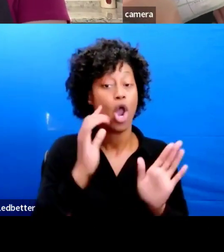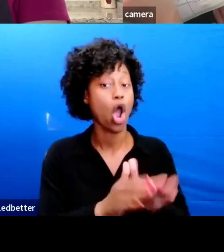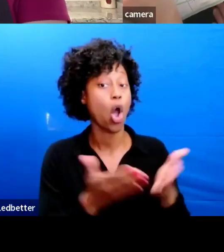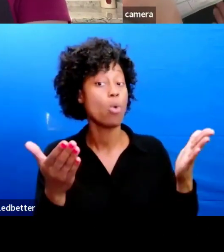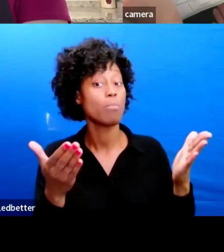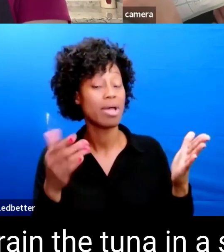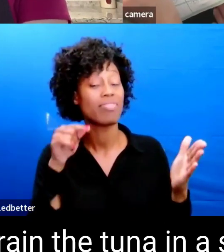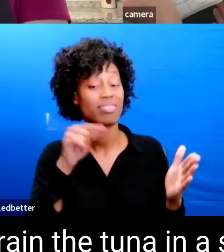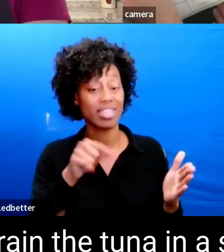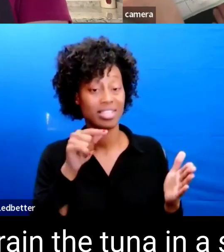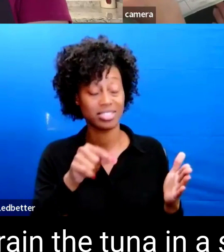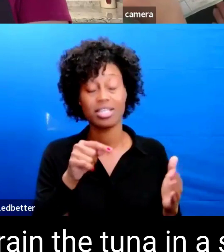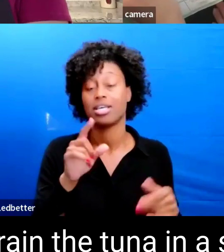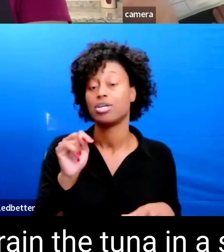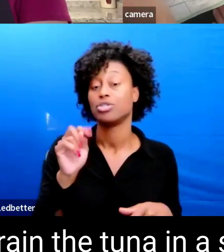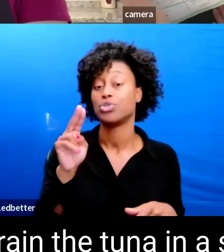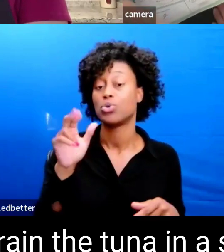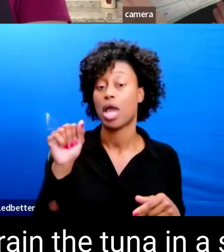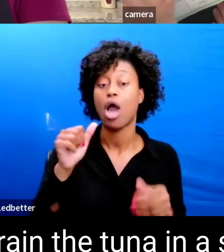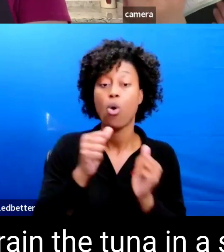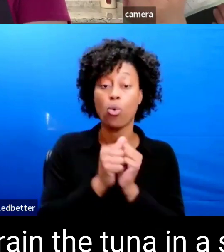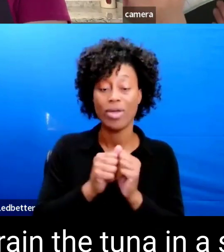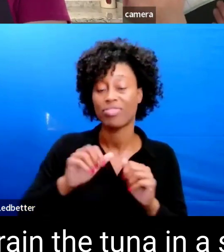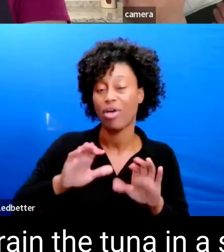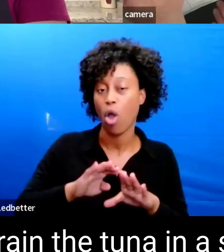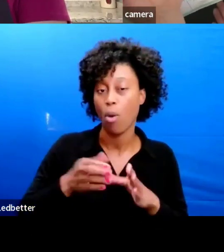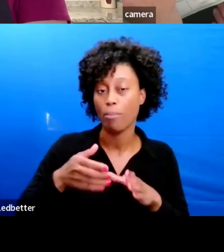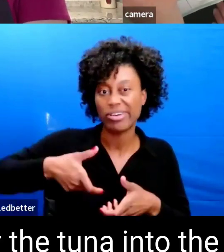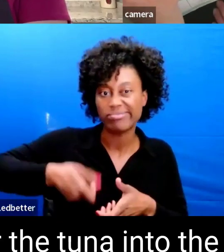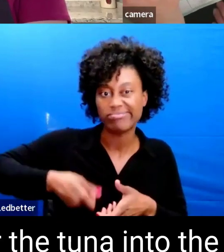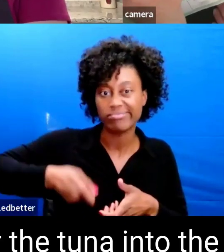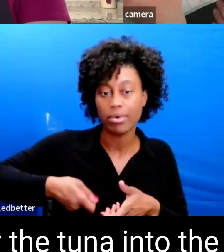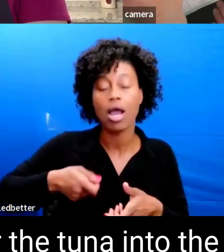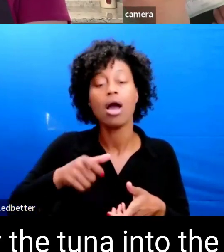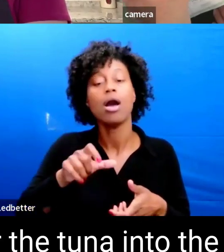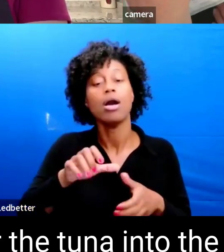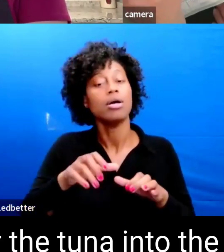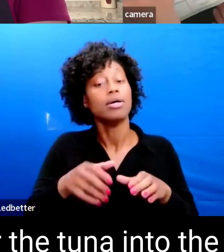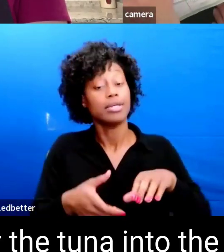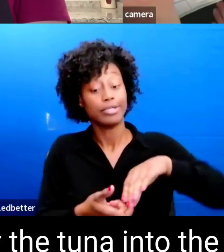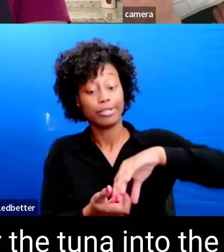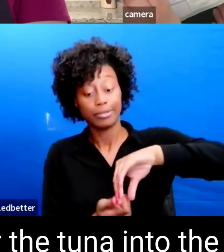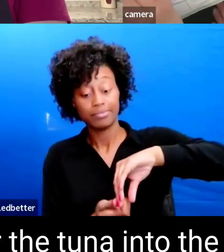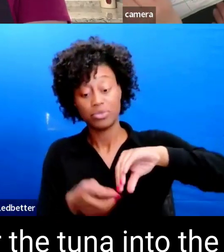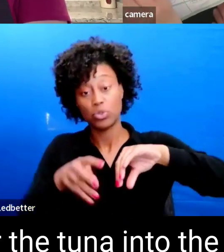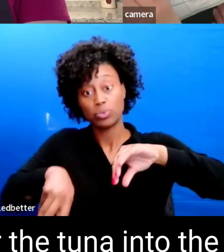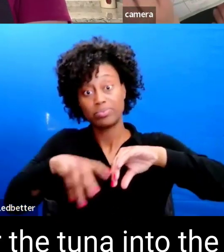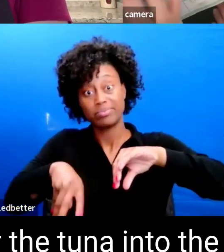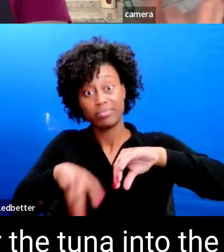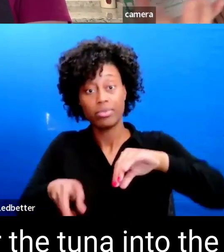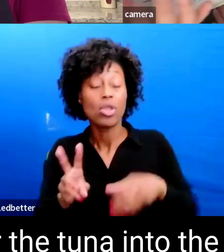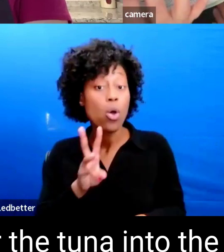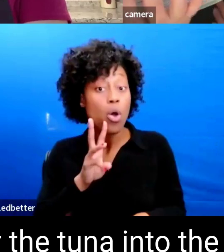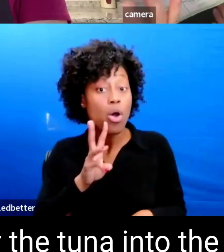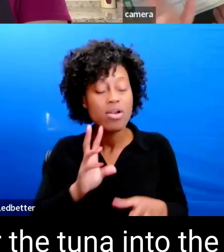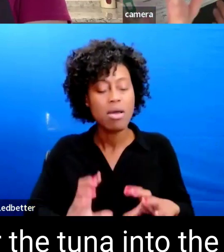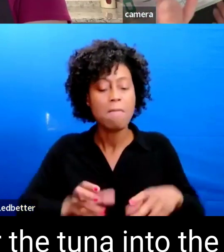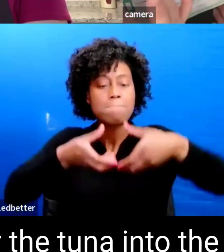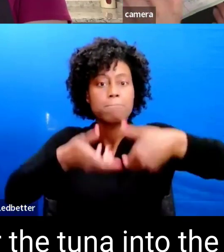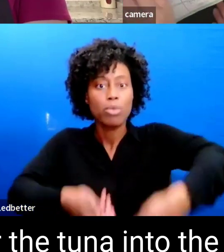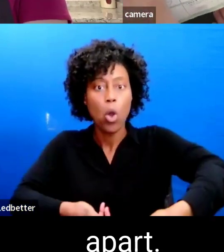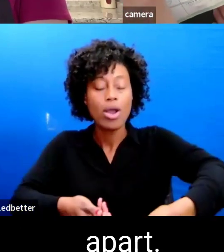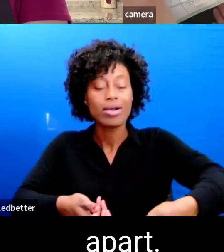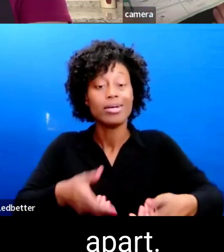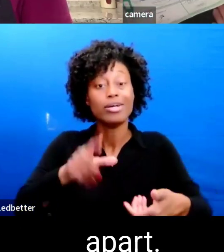opener and drain the tuna in a strainer. Then we will pour the tuna into the bowl and break the